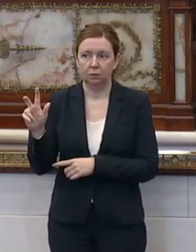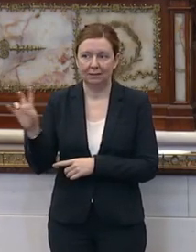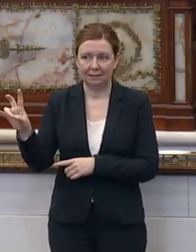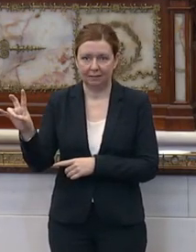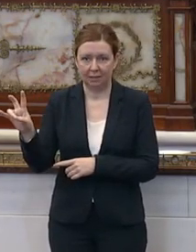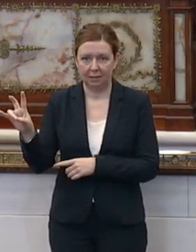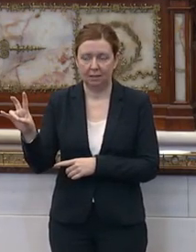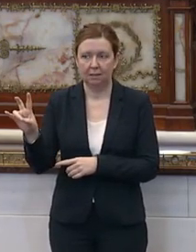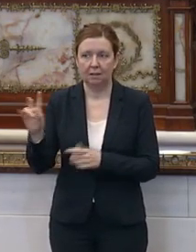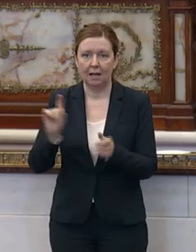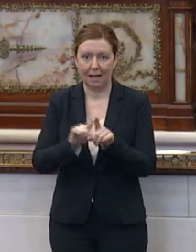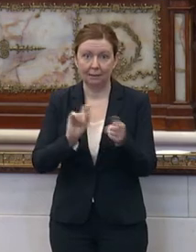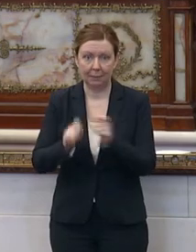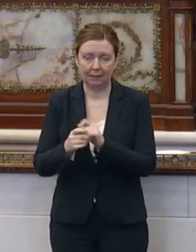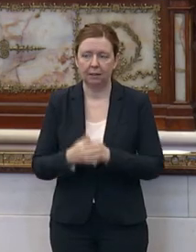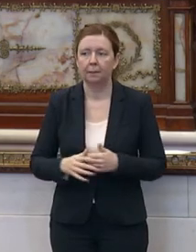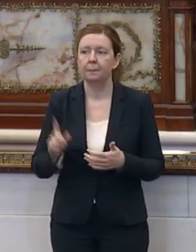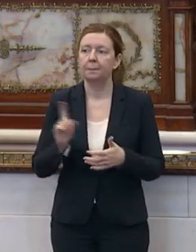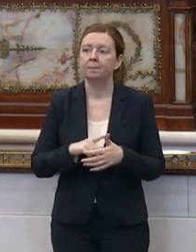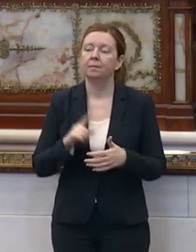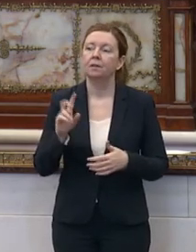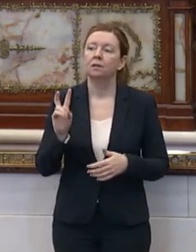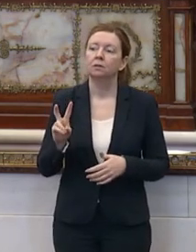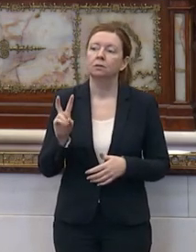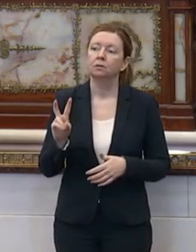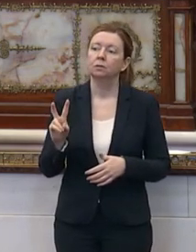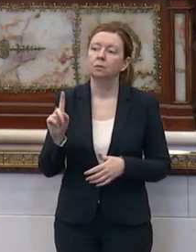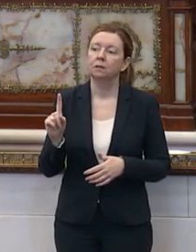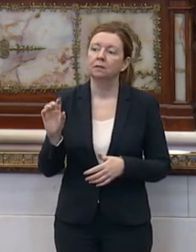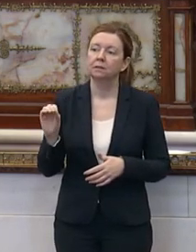2027, as amended. And bill number